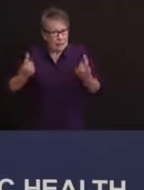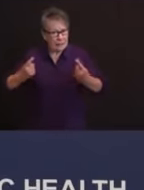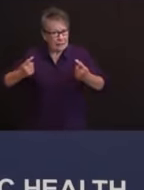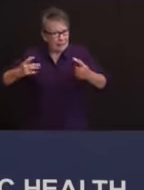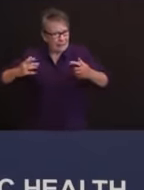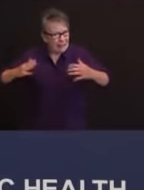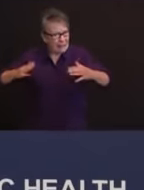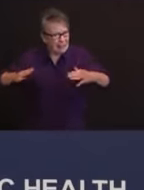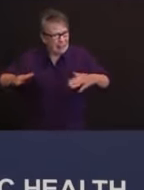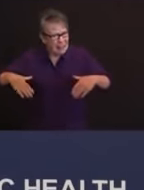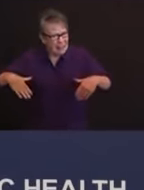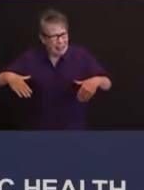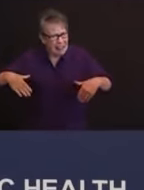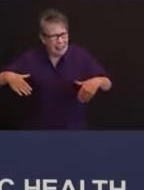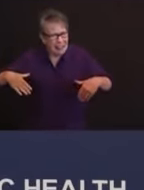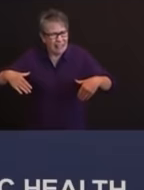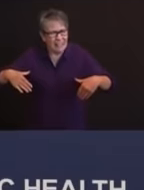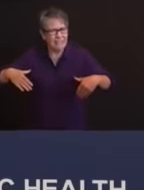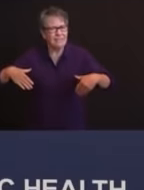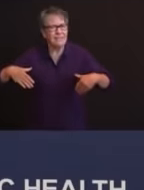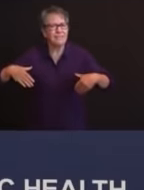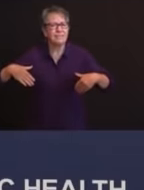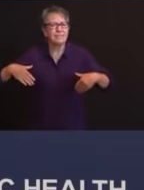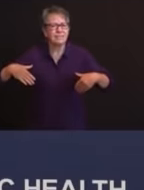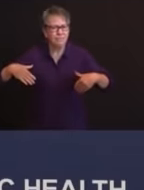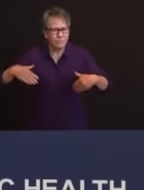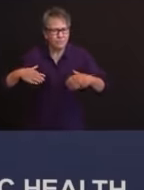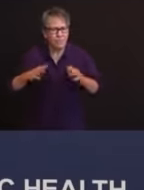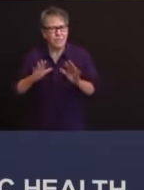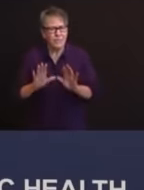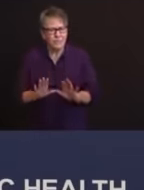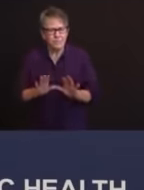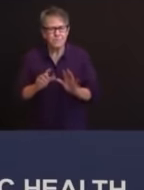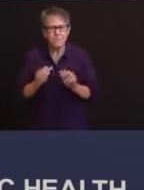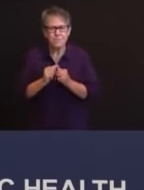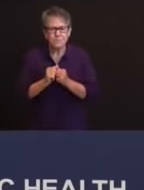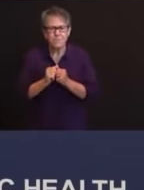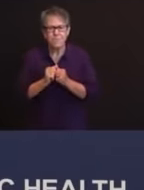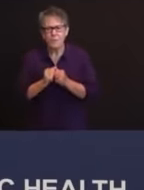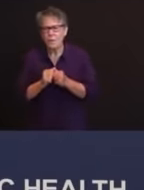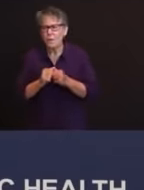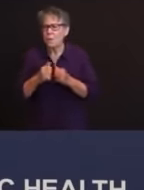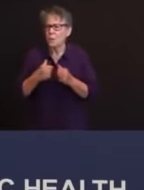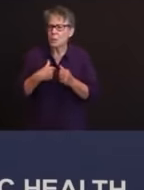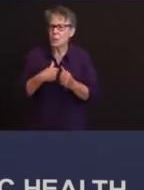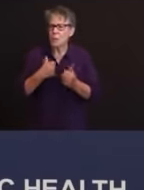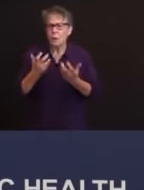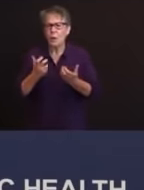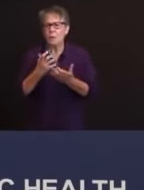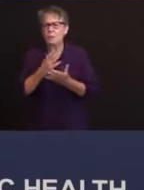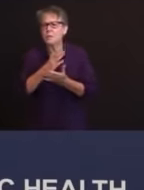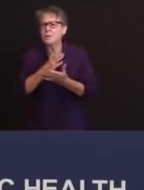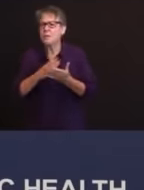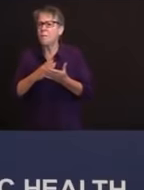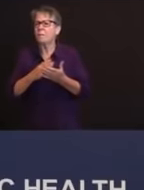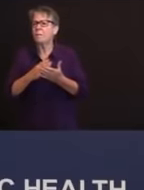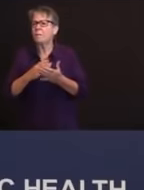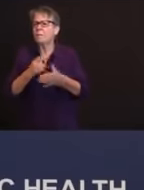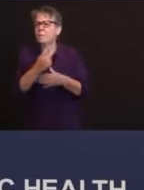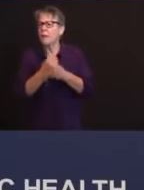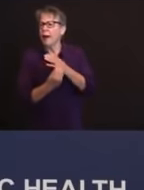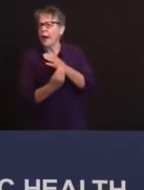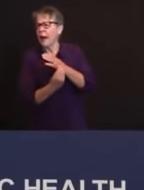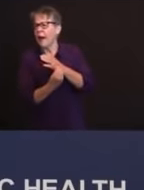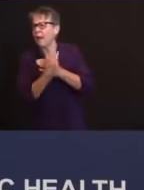getting pace of investment, et cetera. We were looking for guidance on this for a long time. I think we've got the guidance at this point,